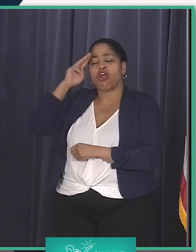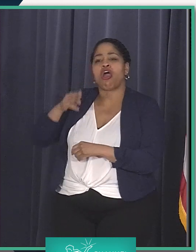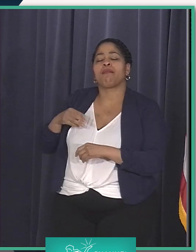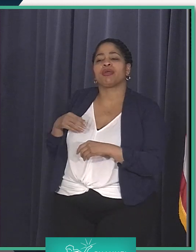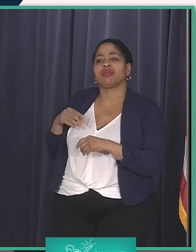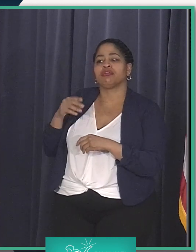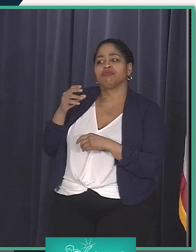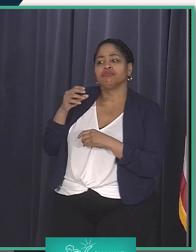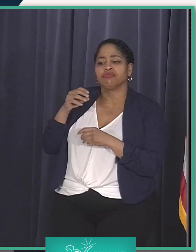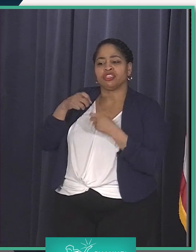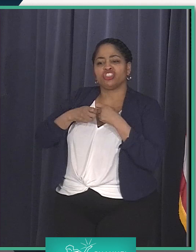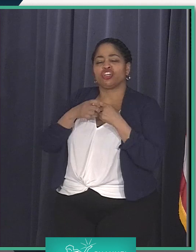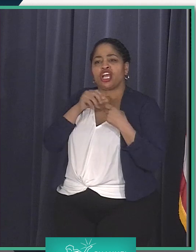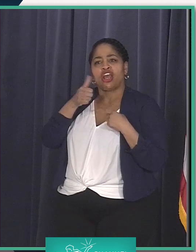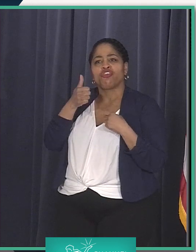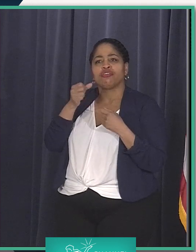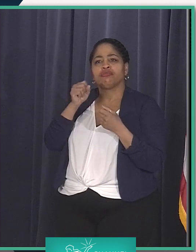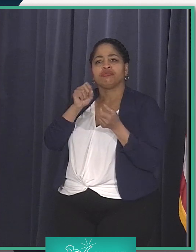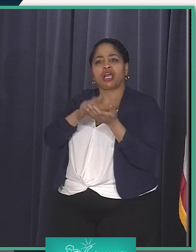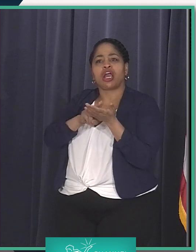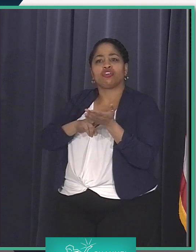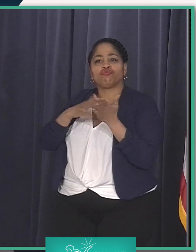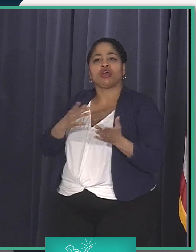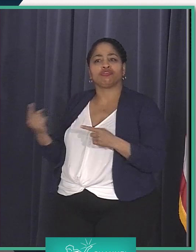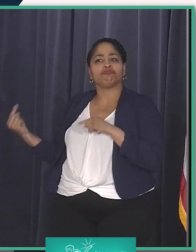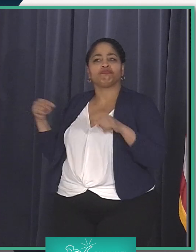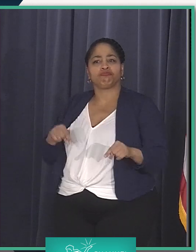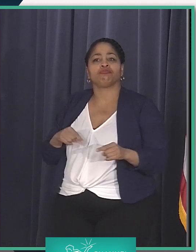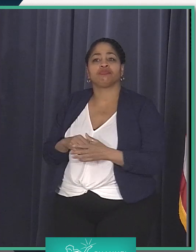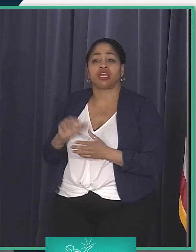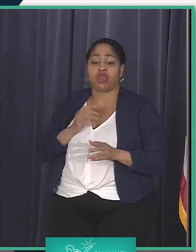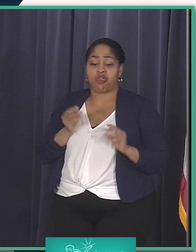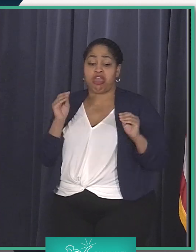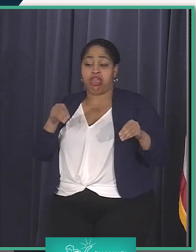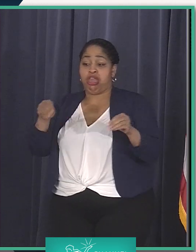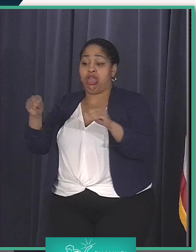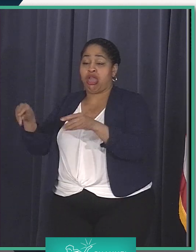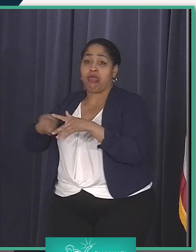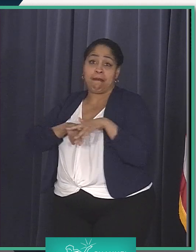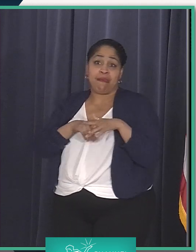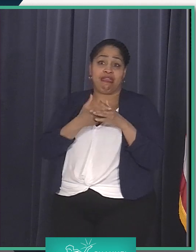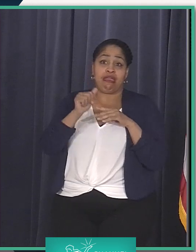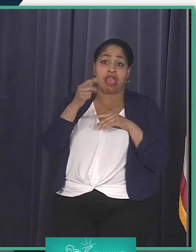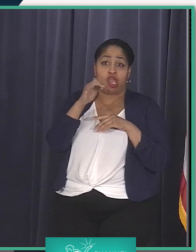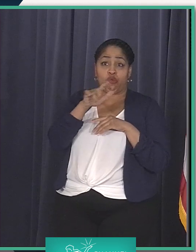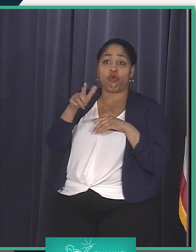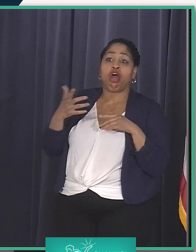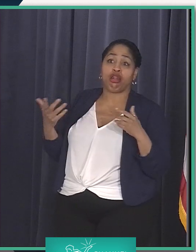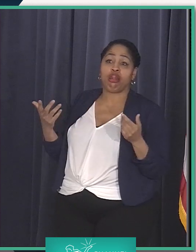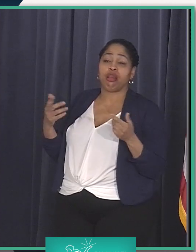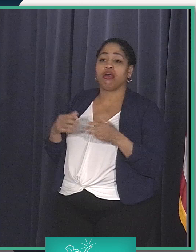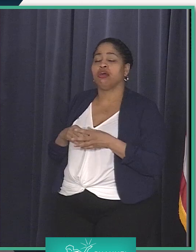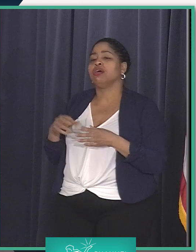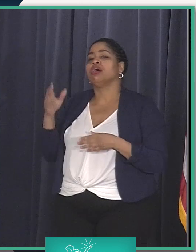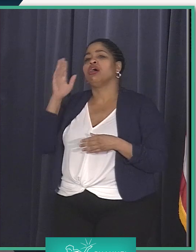various subcontractors. Our installation began in April, and it will be completed